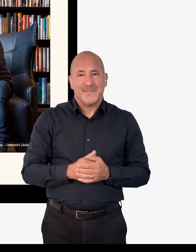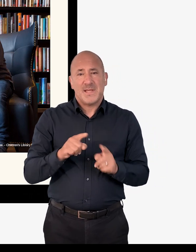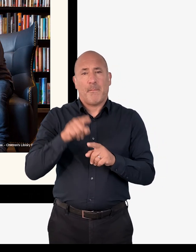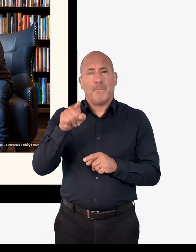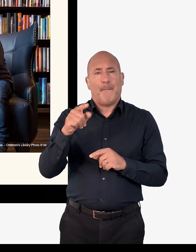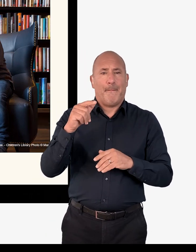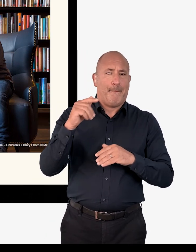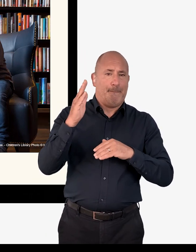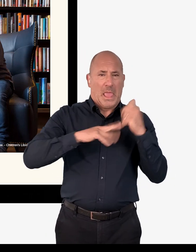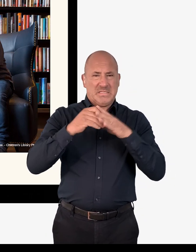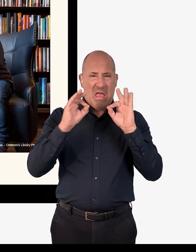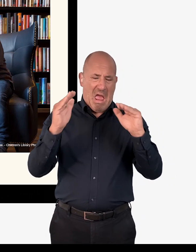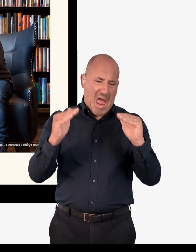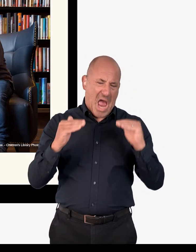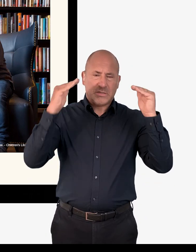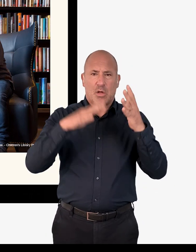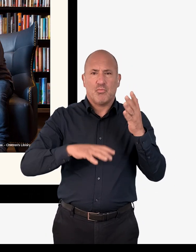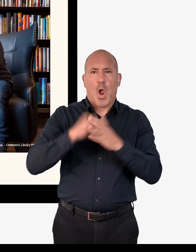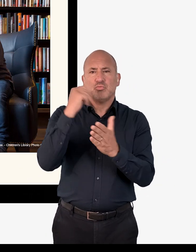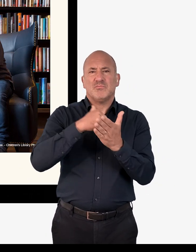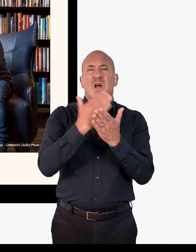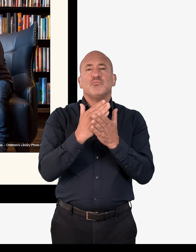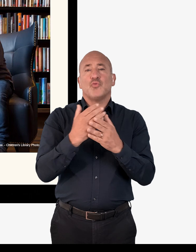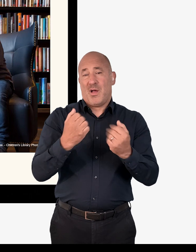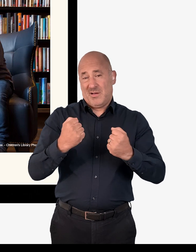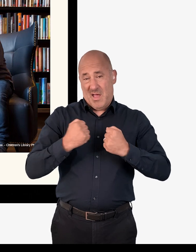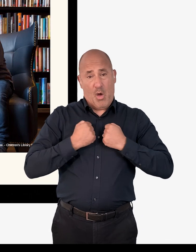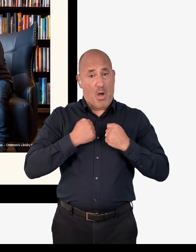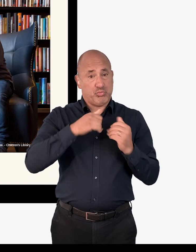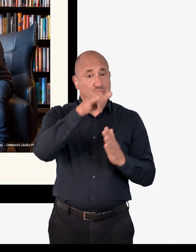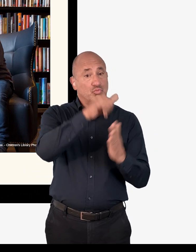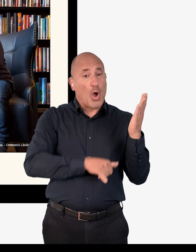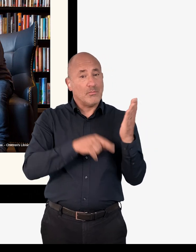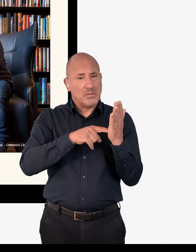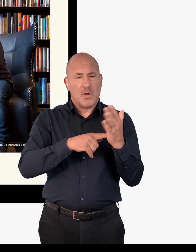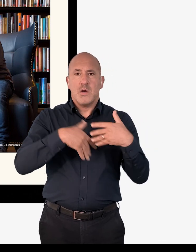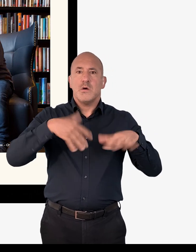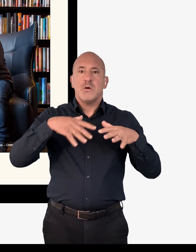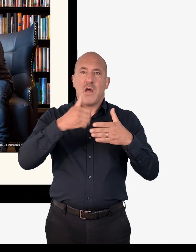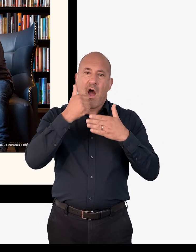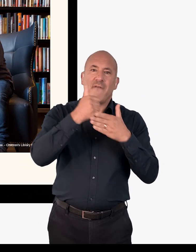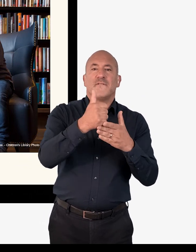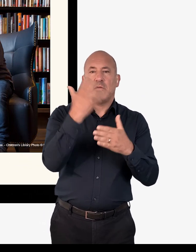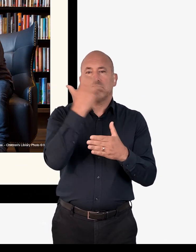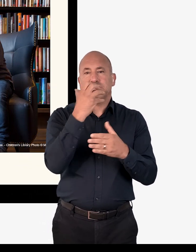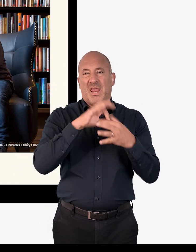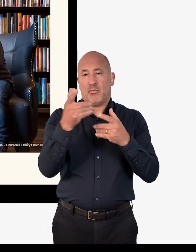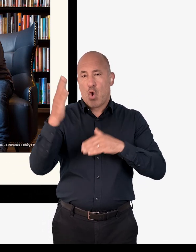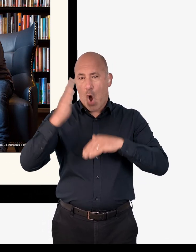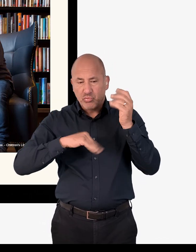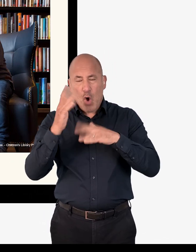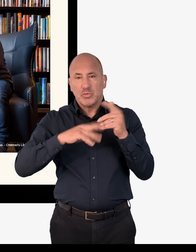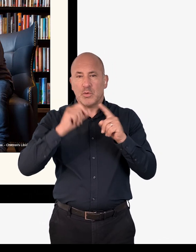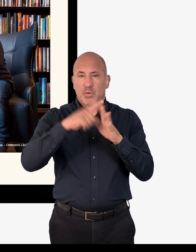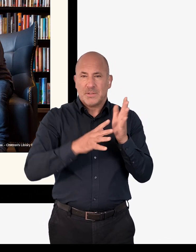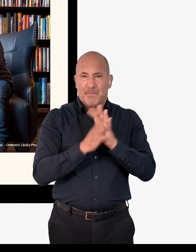on our website. Building Excellence in the Cultural Sector is an Arts Council England document